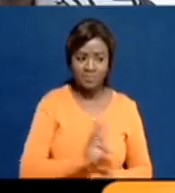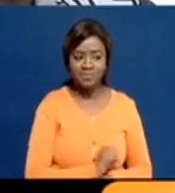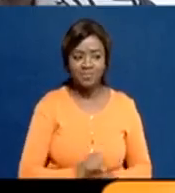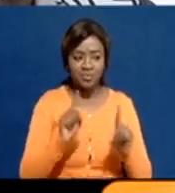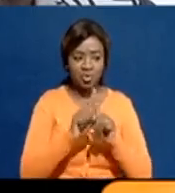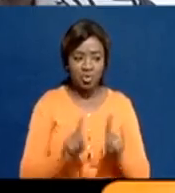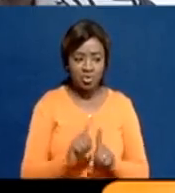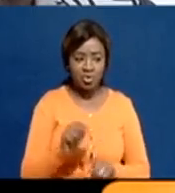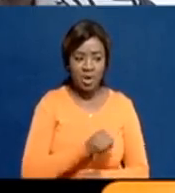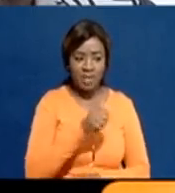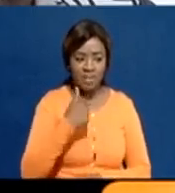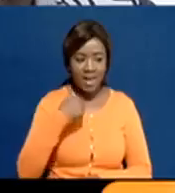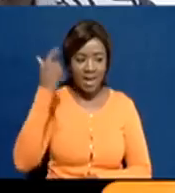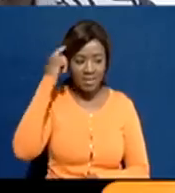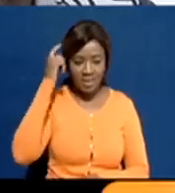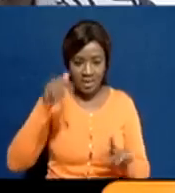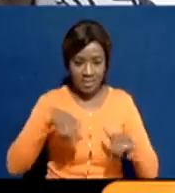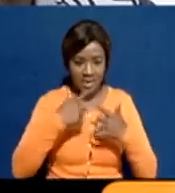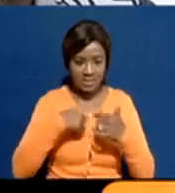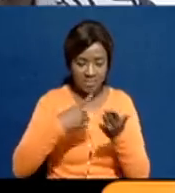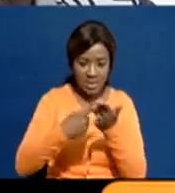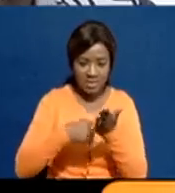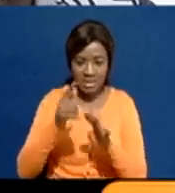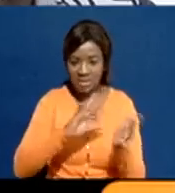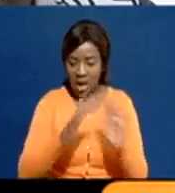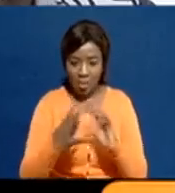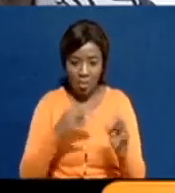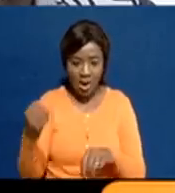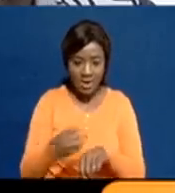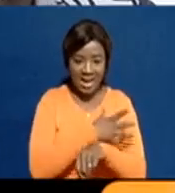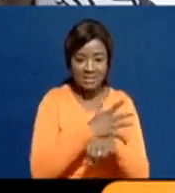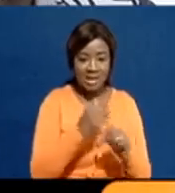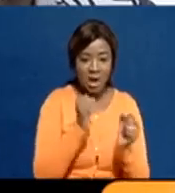the things, I think I'm one of the ones who started talking about cancer warriors instead of cancer